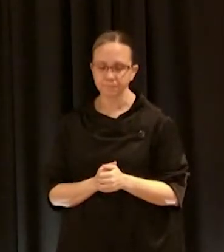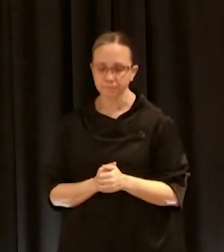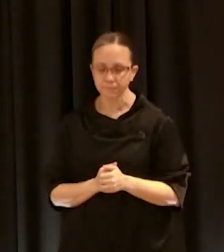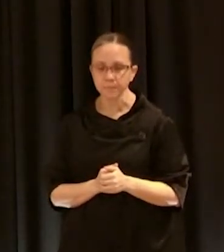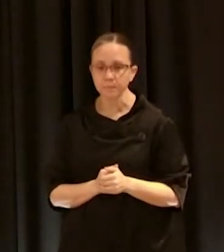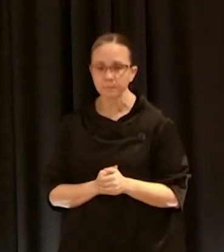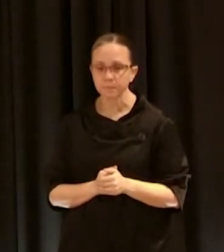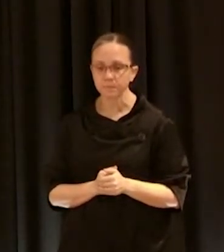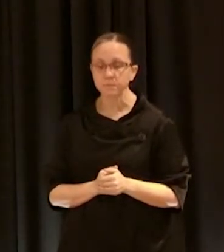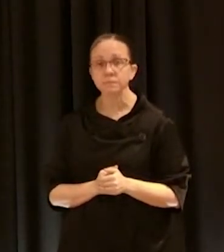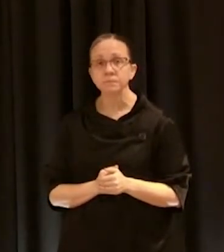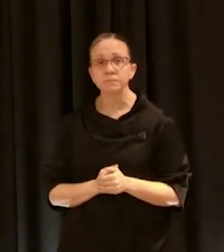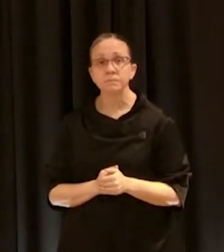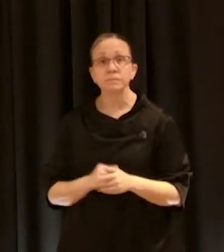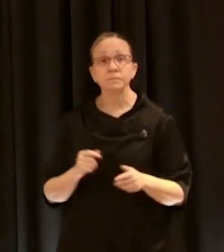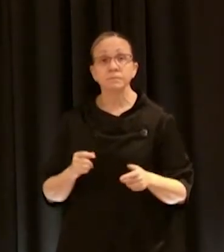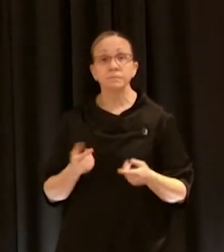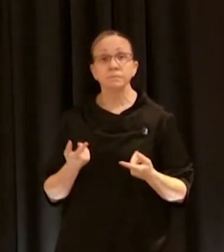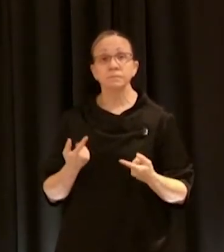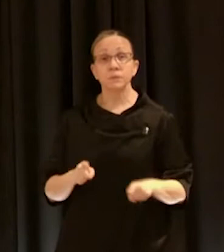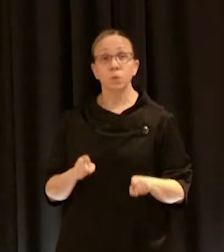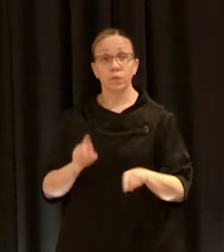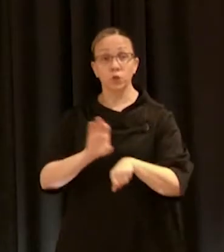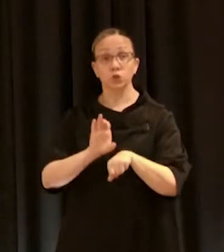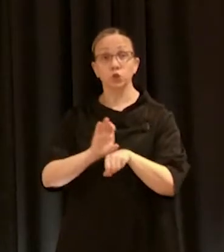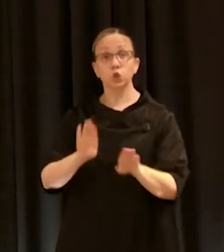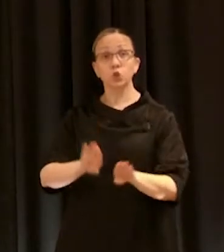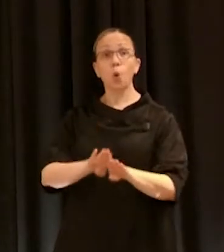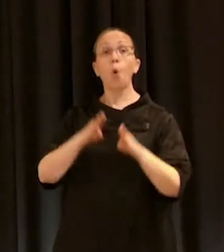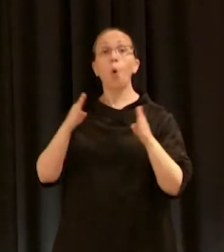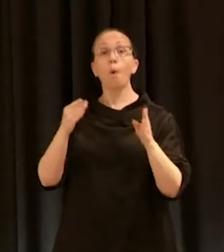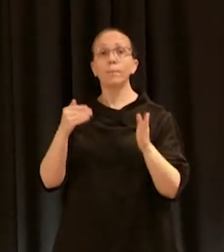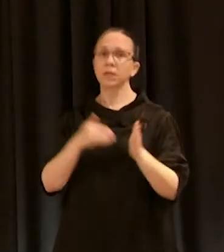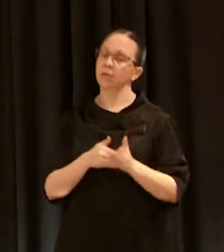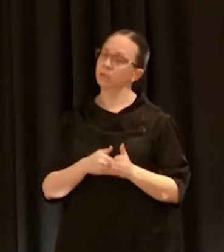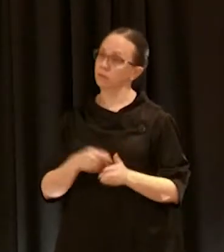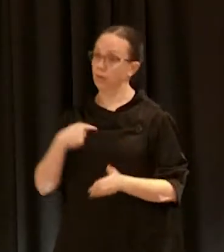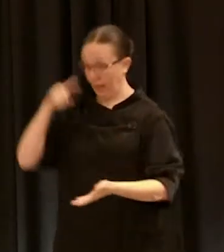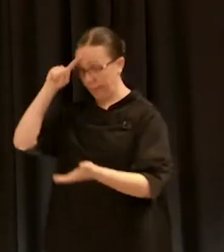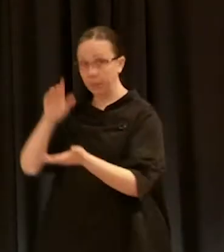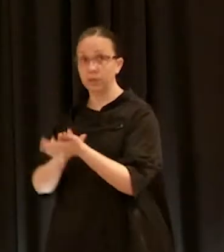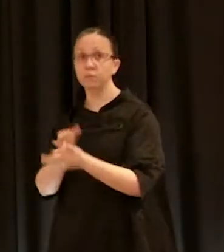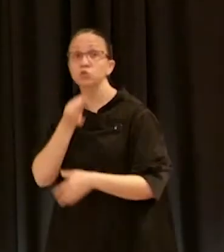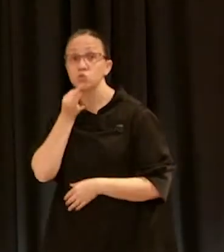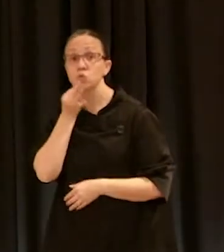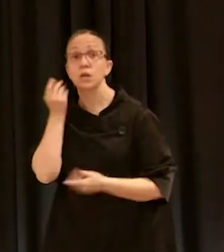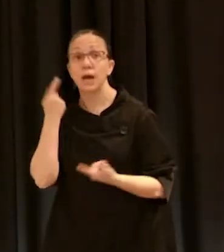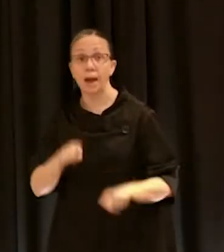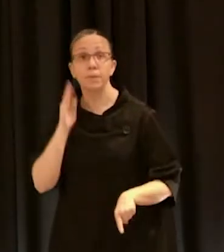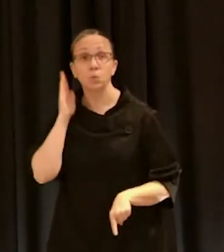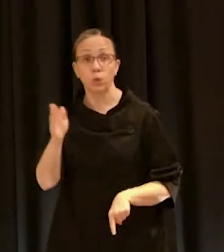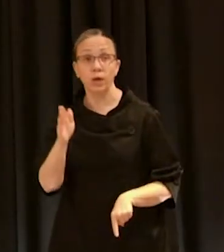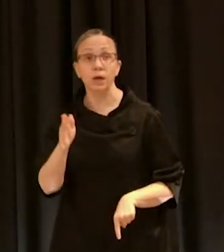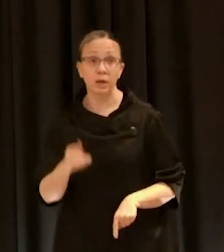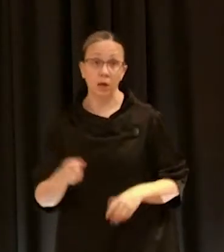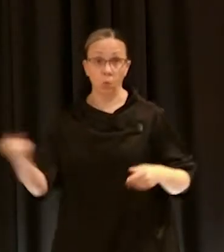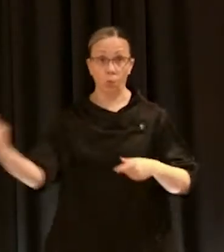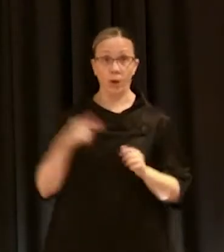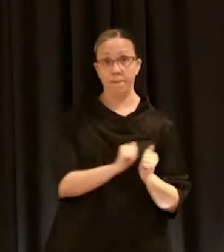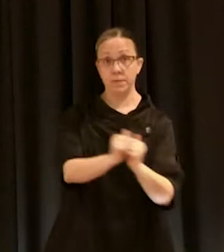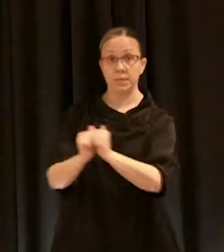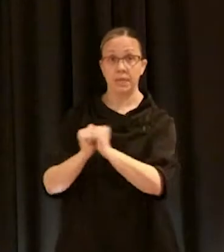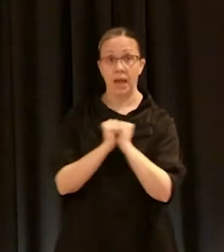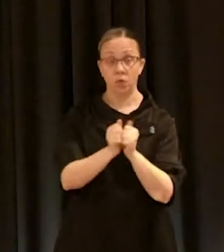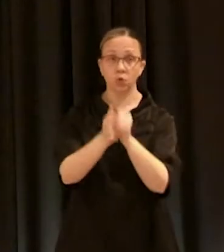quarantine started. When these doors are opened again, and again, I'm believing that's going to be sooner than later. When we come together